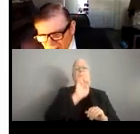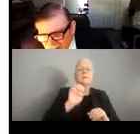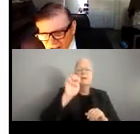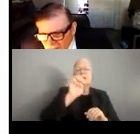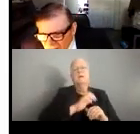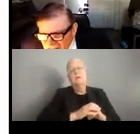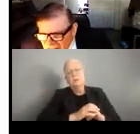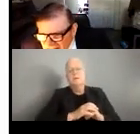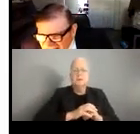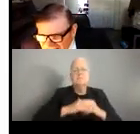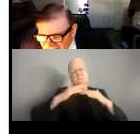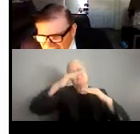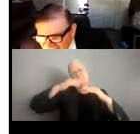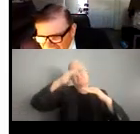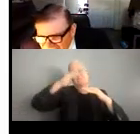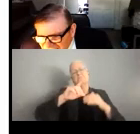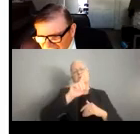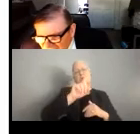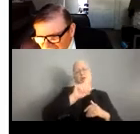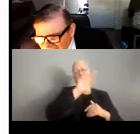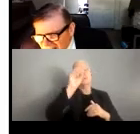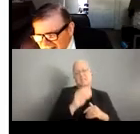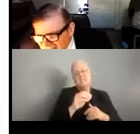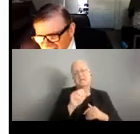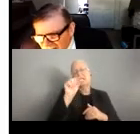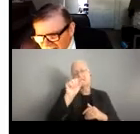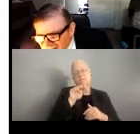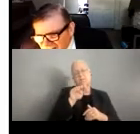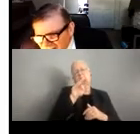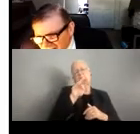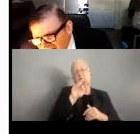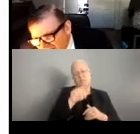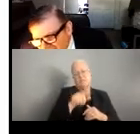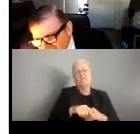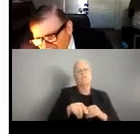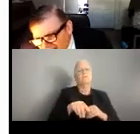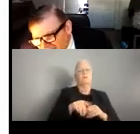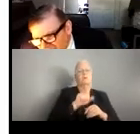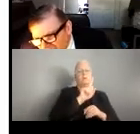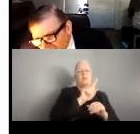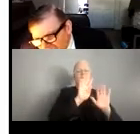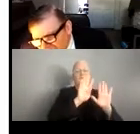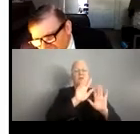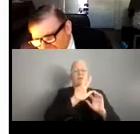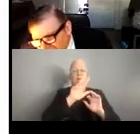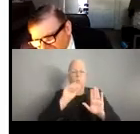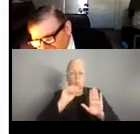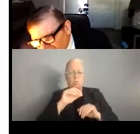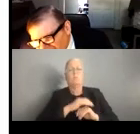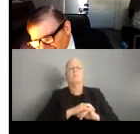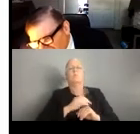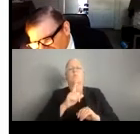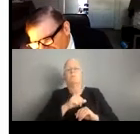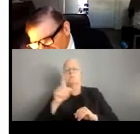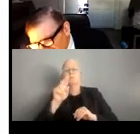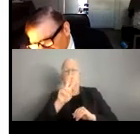top 1% slightly rising from 1980 to 2016, and the bottom 50%